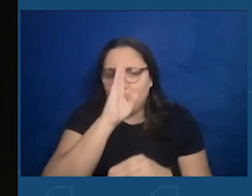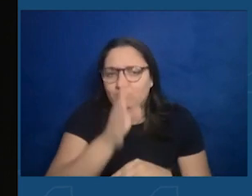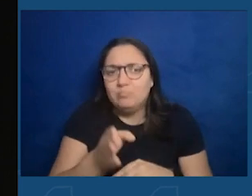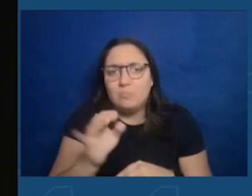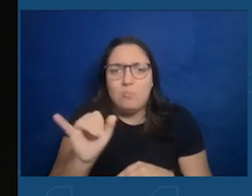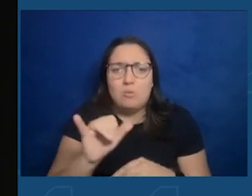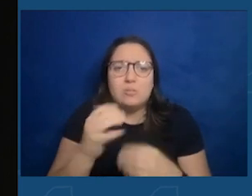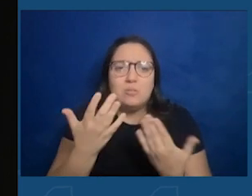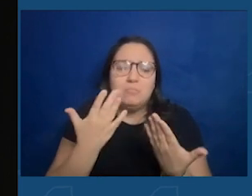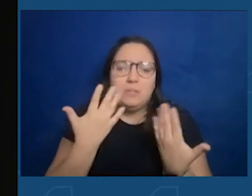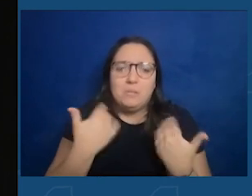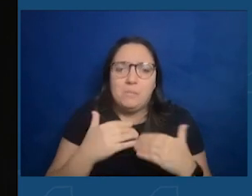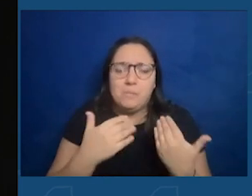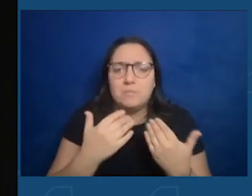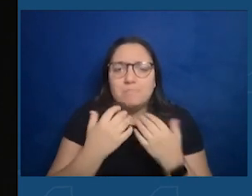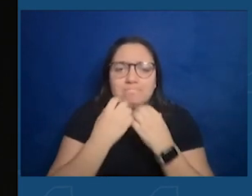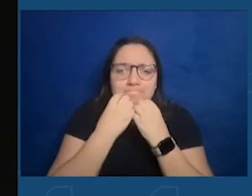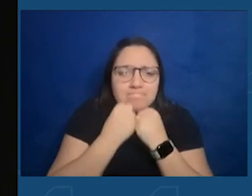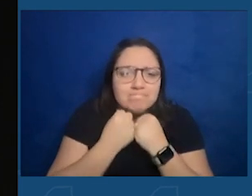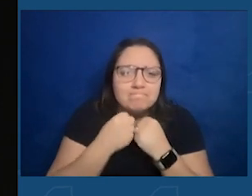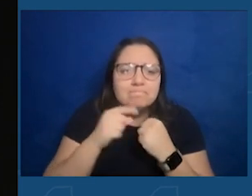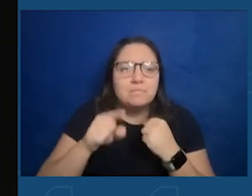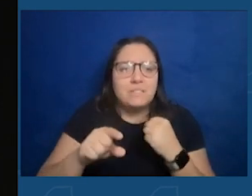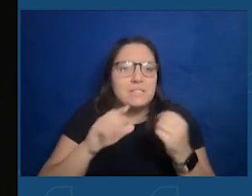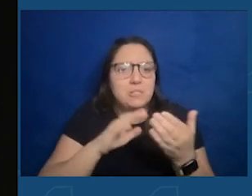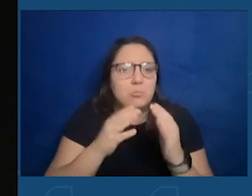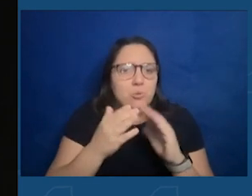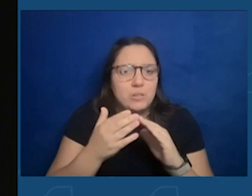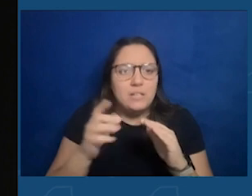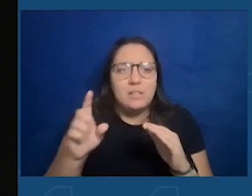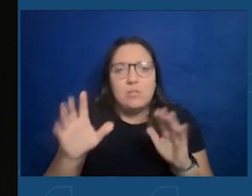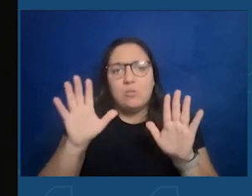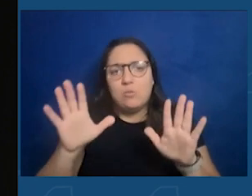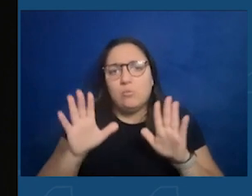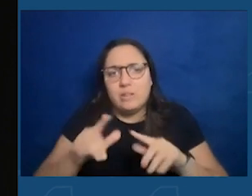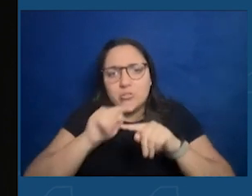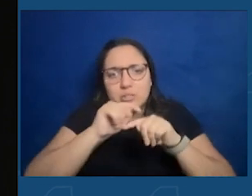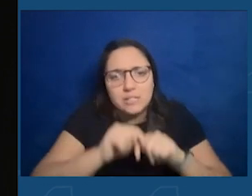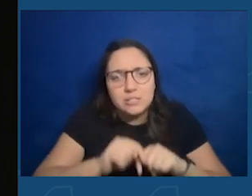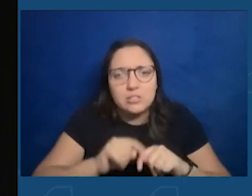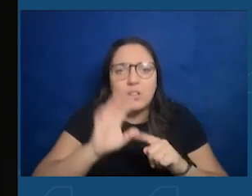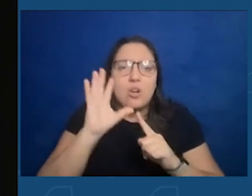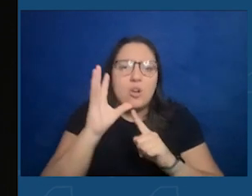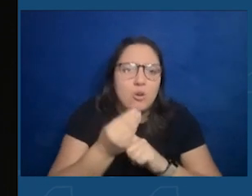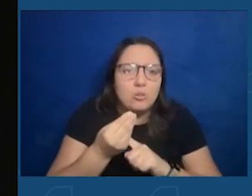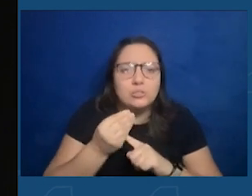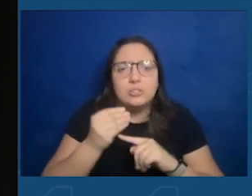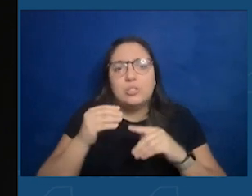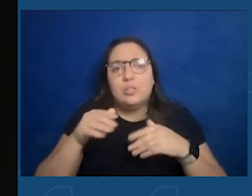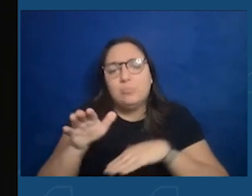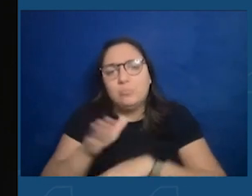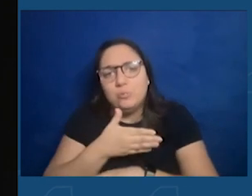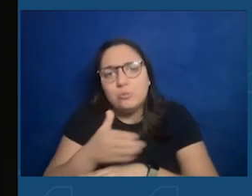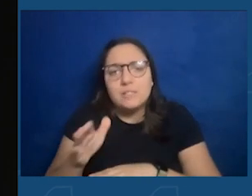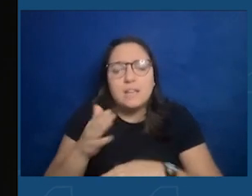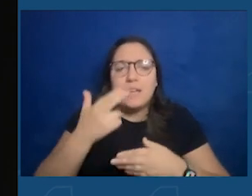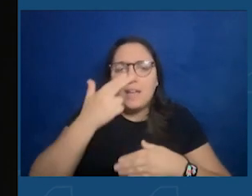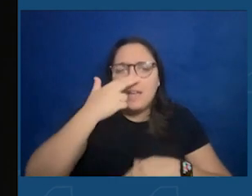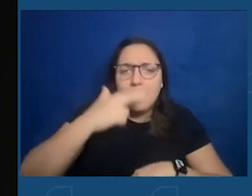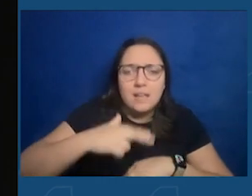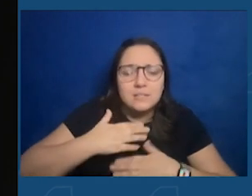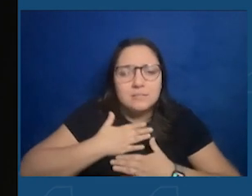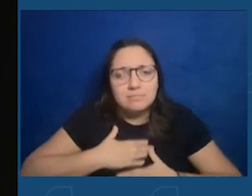your commitment to carrying on the great traditions, the culture, the music, the entertainment. And in that vein, I do want to